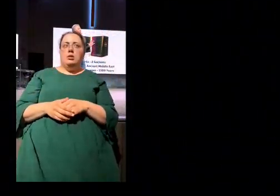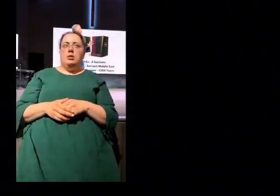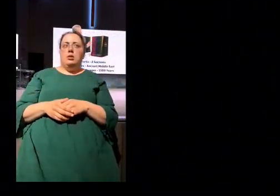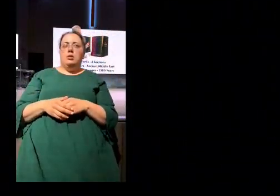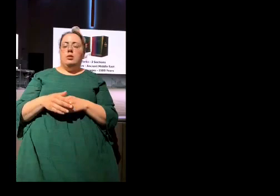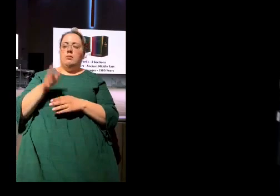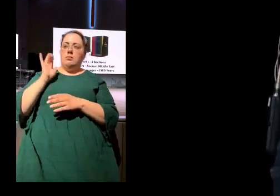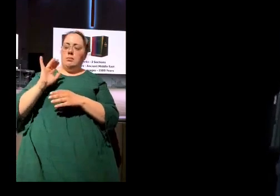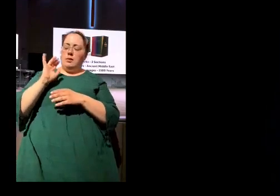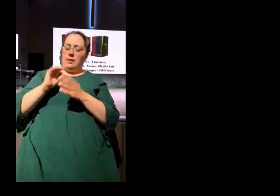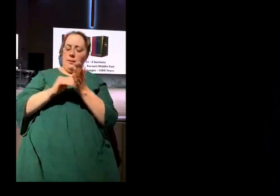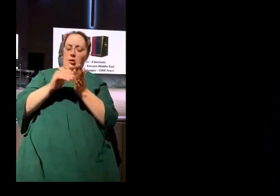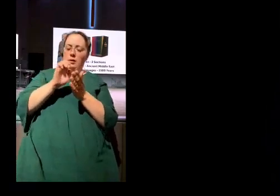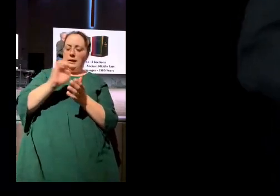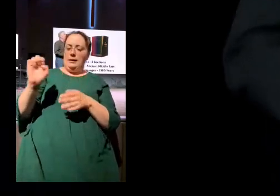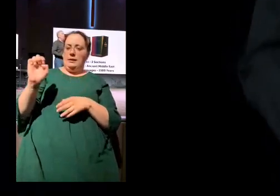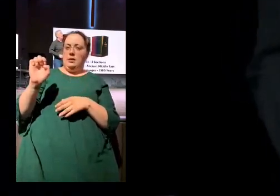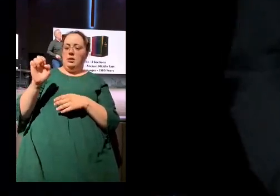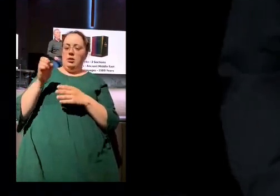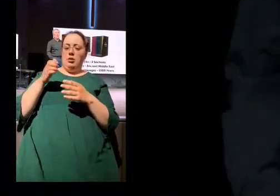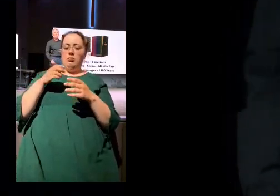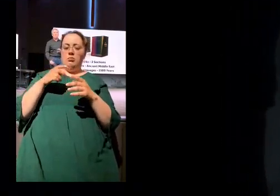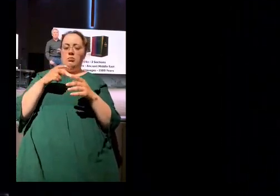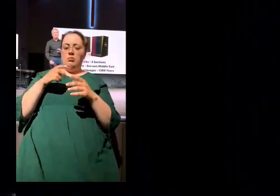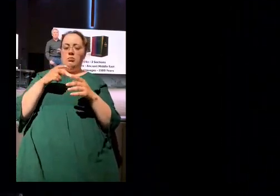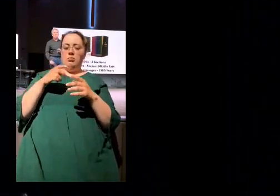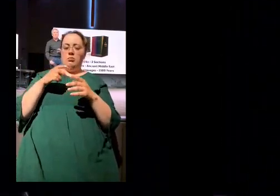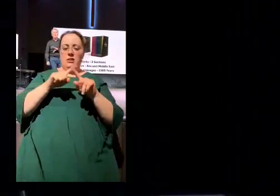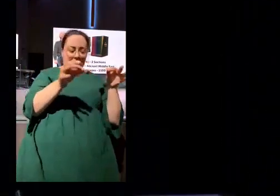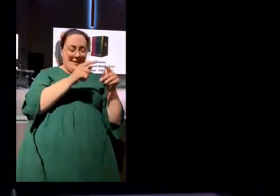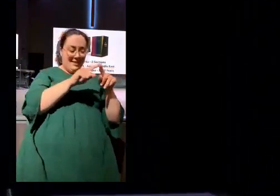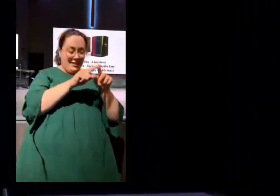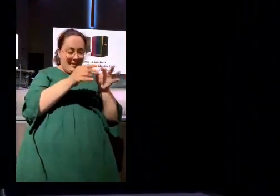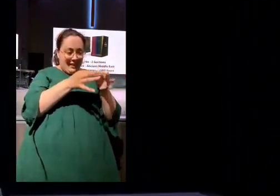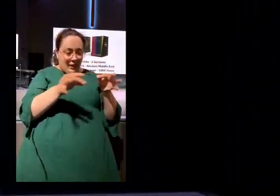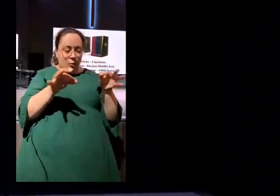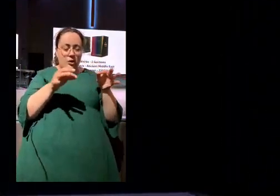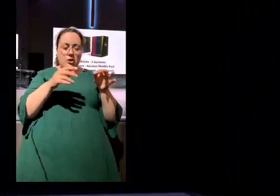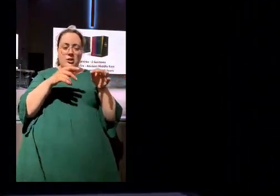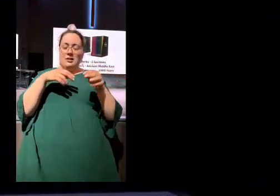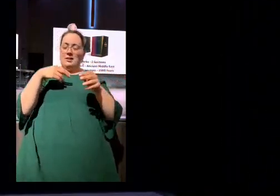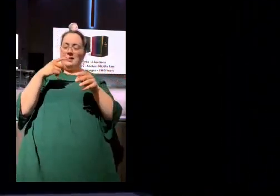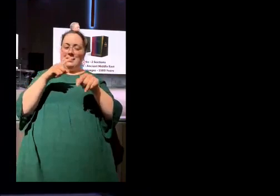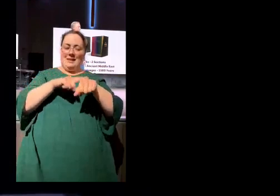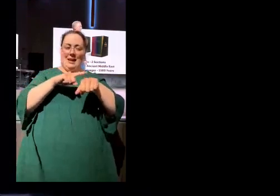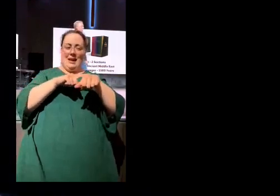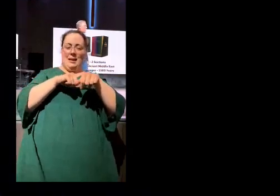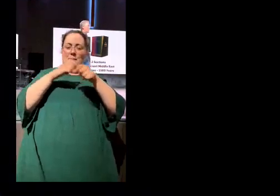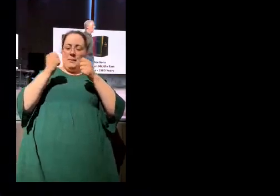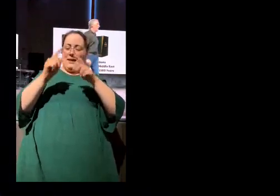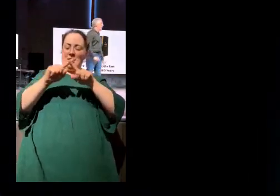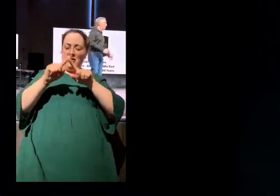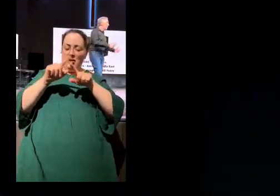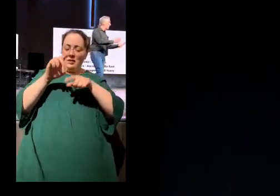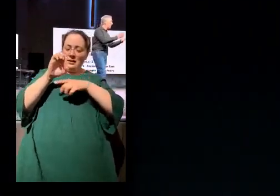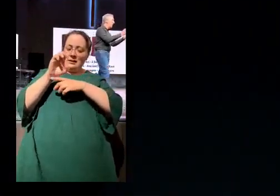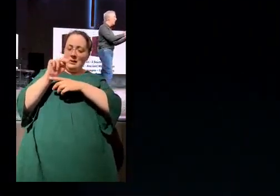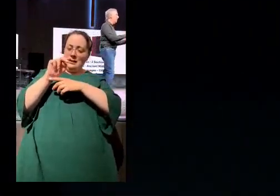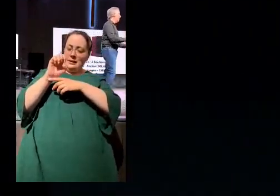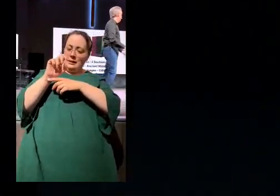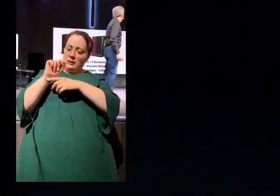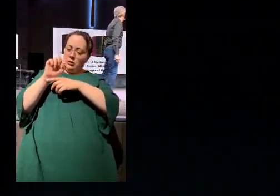ancient Middle East, through all these different languages, over the span of all these centuries is miraculous. So we